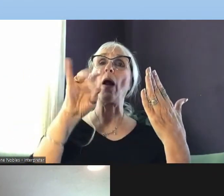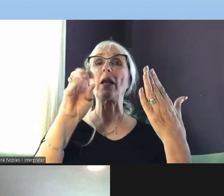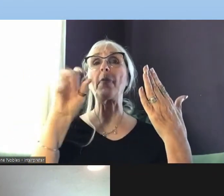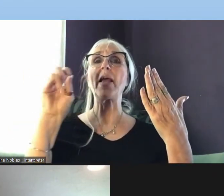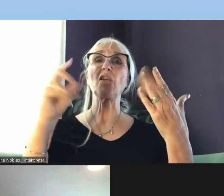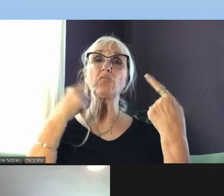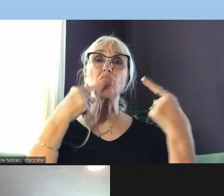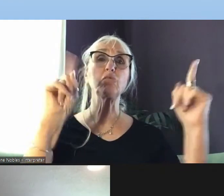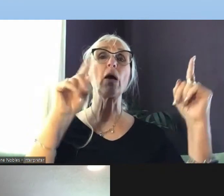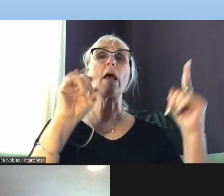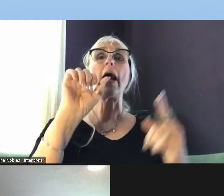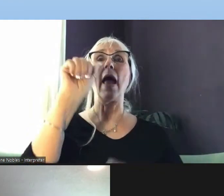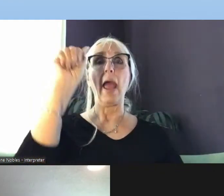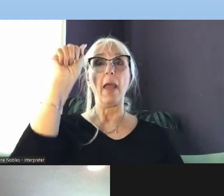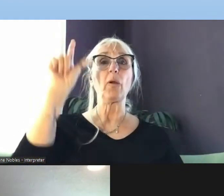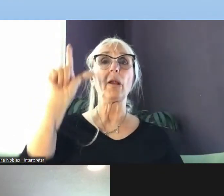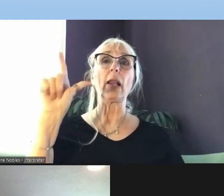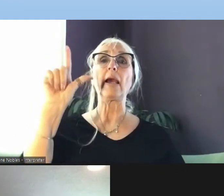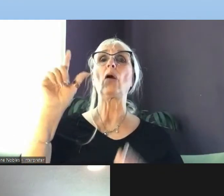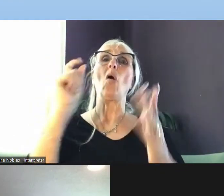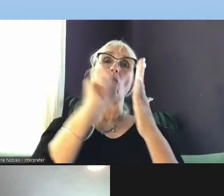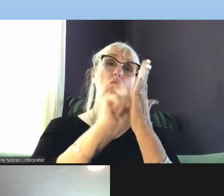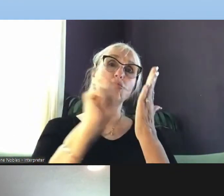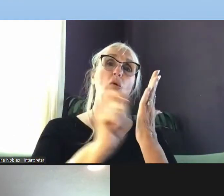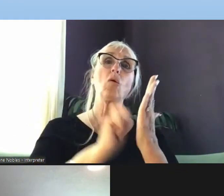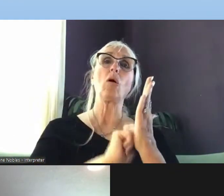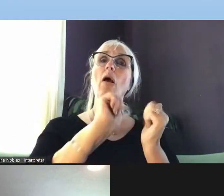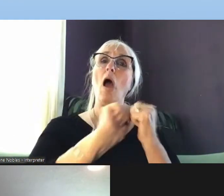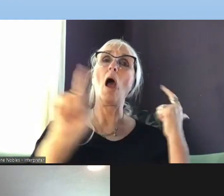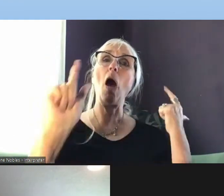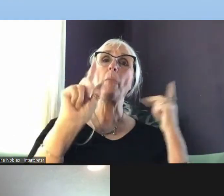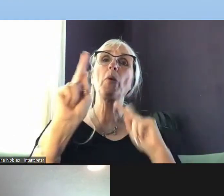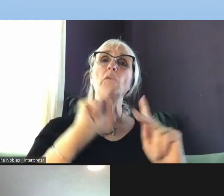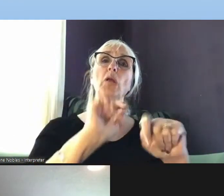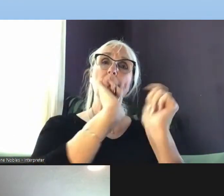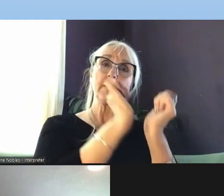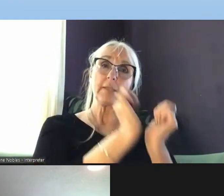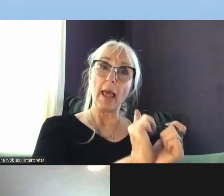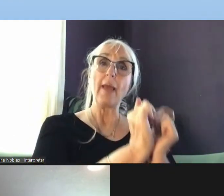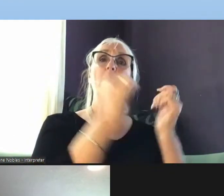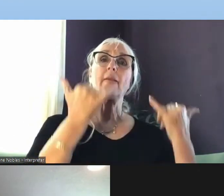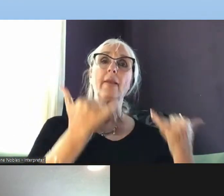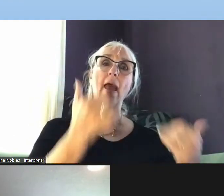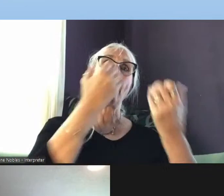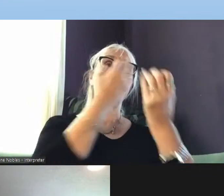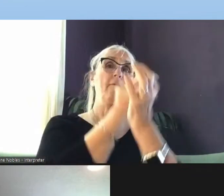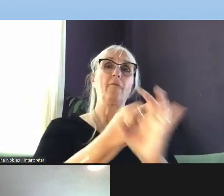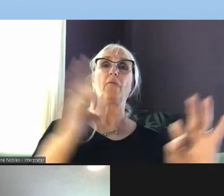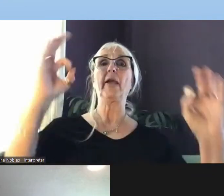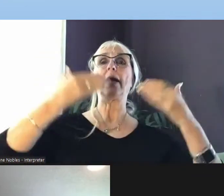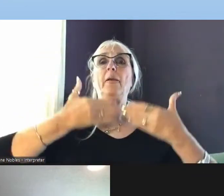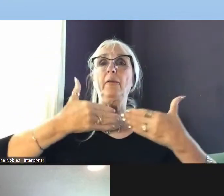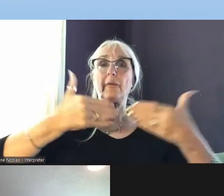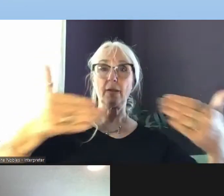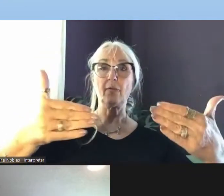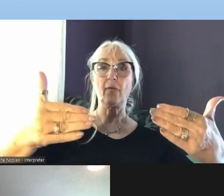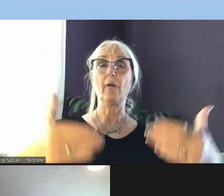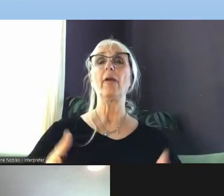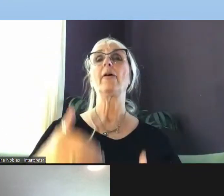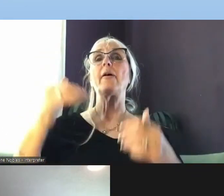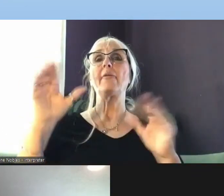Abraham Lincoln wrote, "All persons held as slaves henceforward shall be free." That action on June